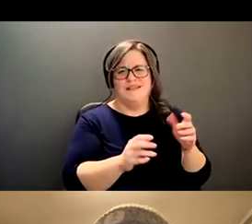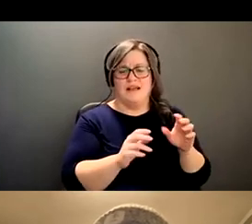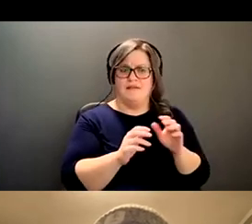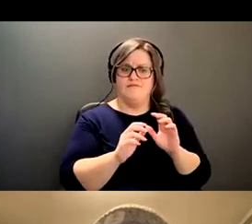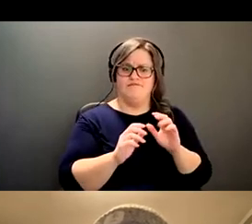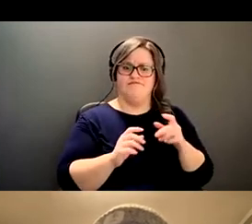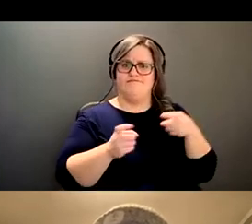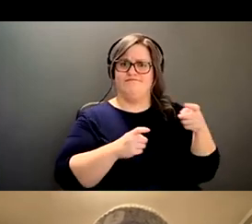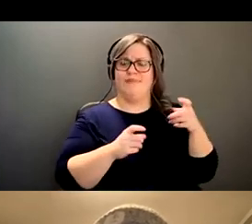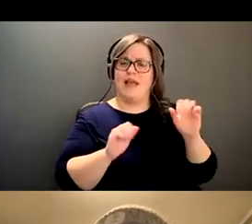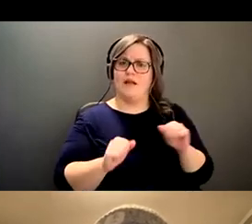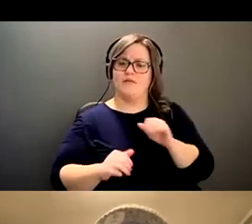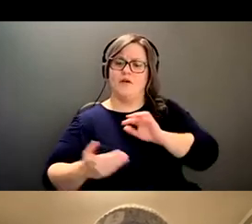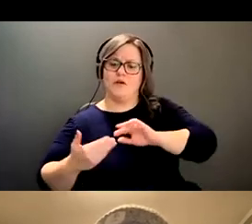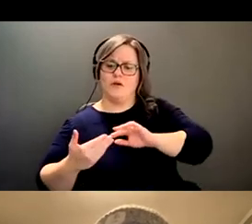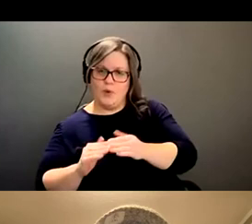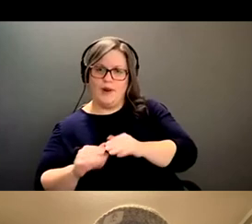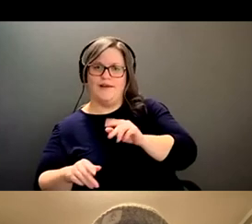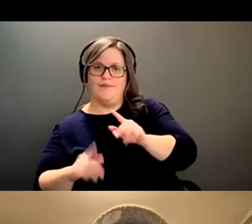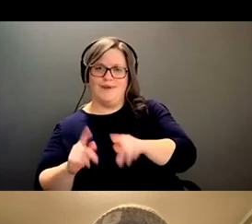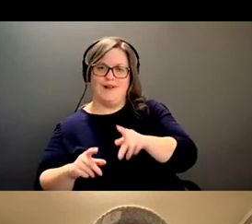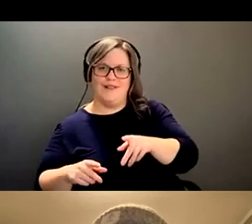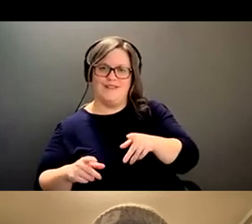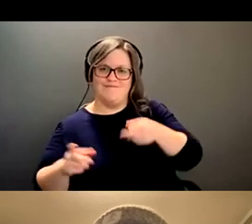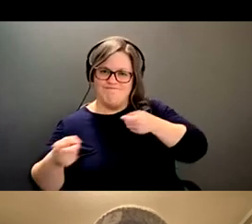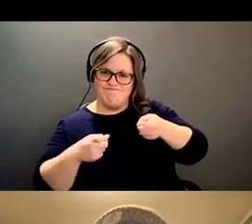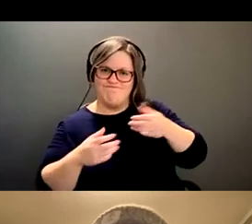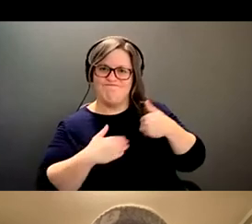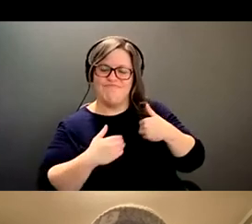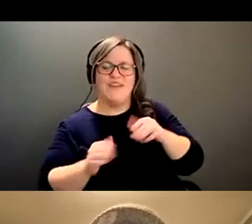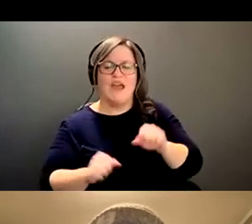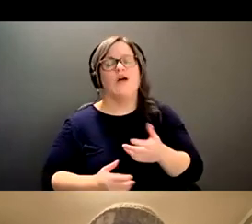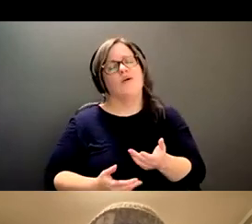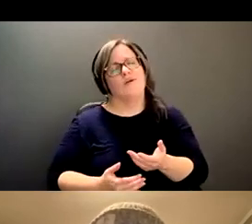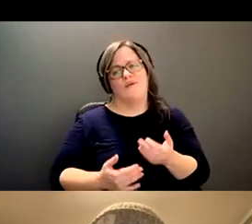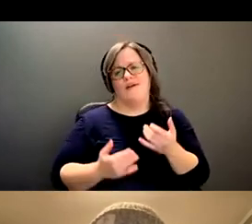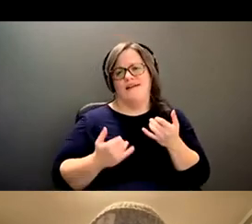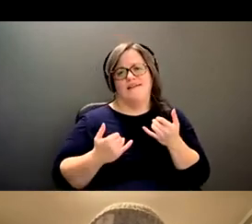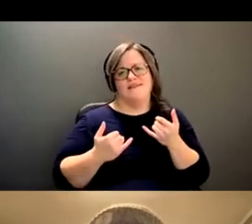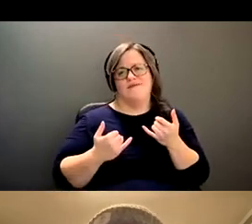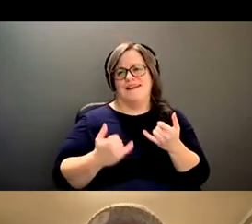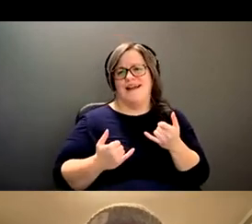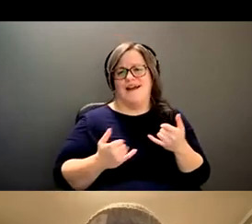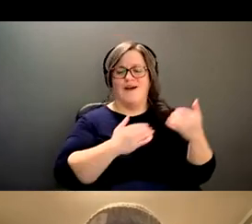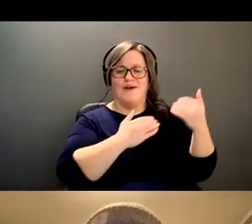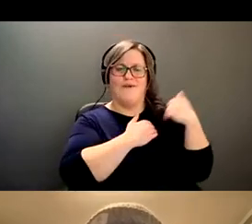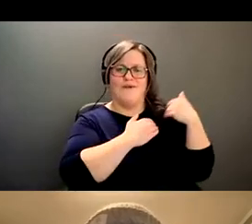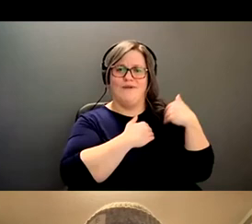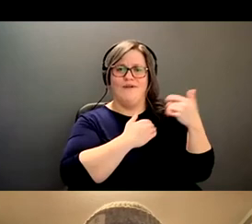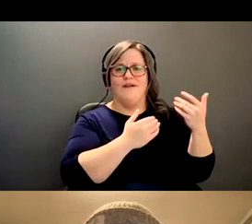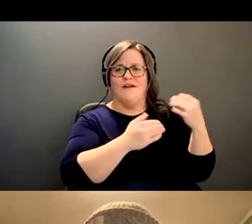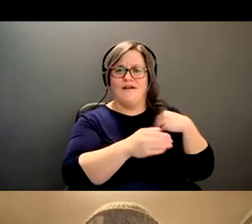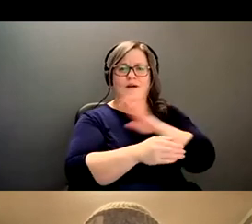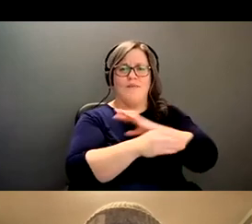You know, how do we redefine accountability from that perspective? Because right now it takes a current shape and a structure, and that structure and shape